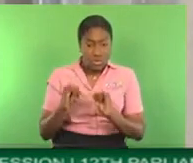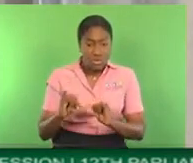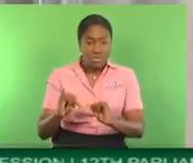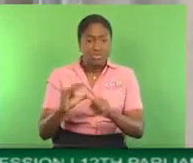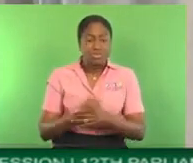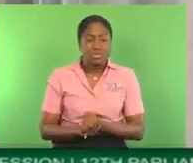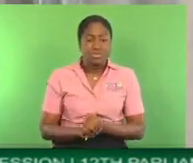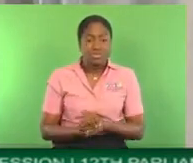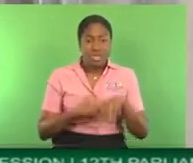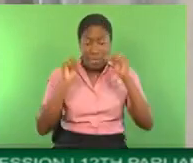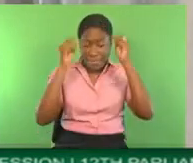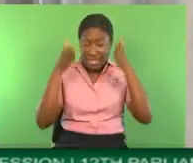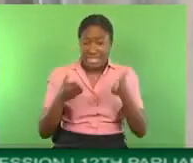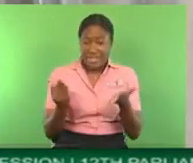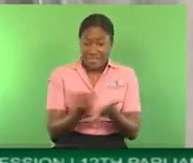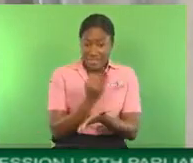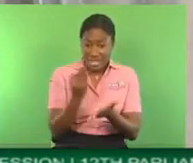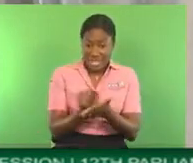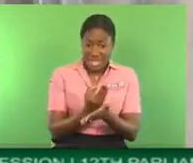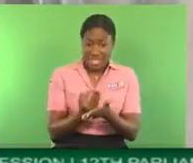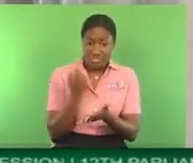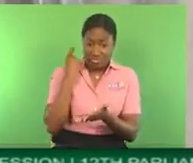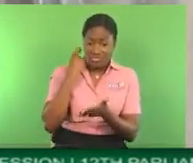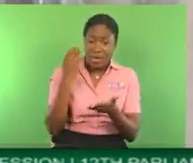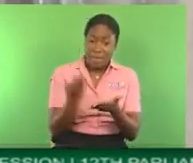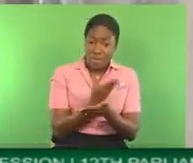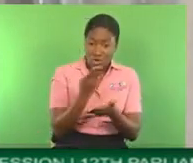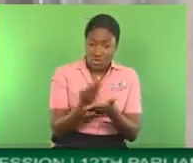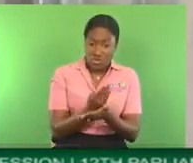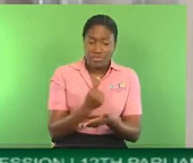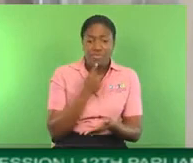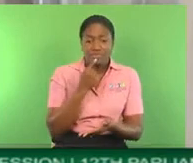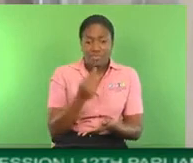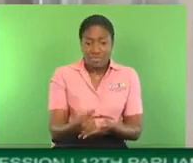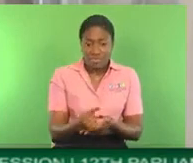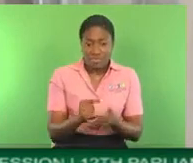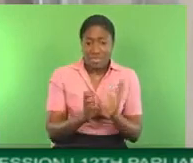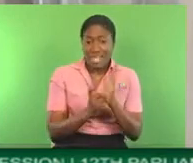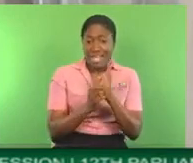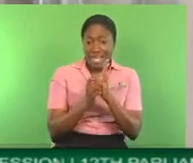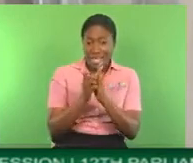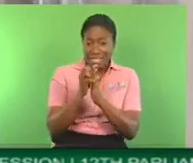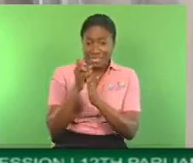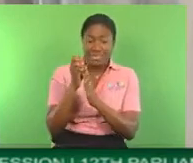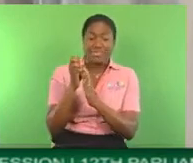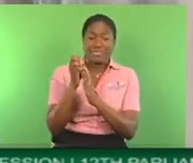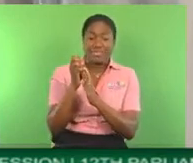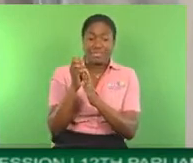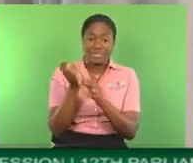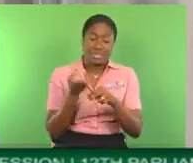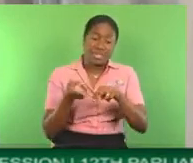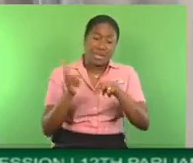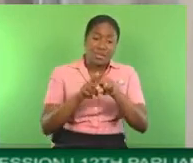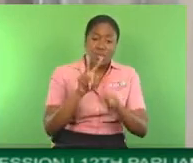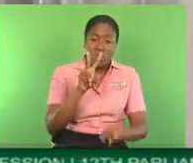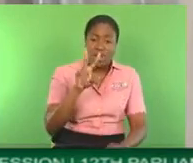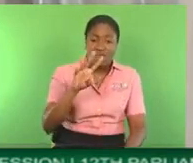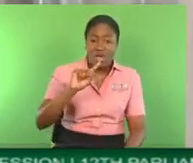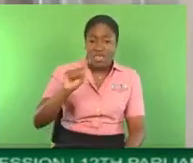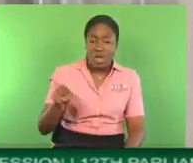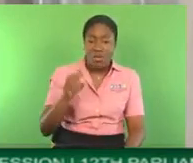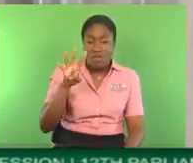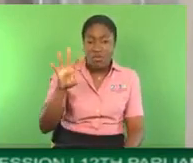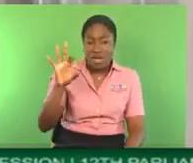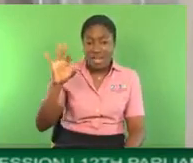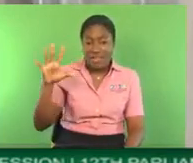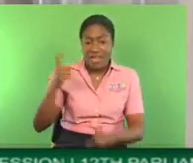the Minister of Finance in his last budget had indicated that cancer screening escalated from 24,495